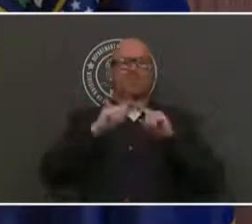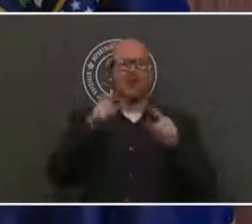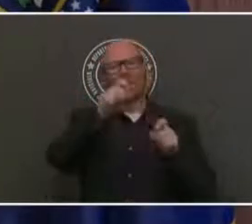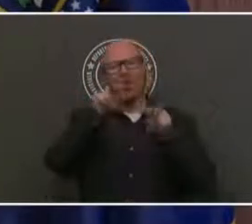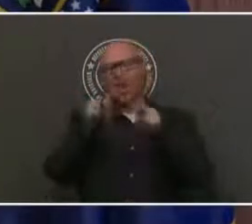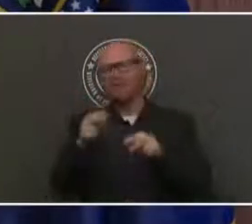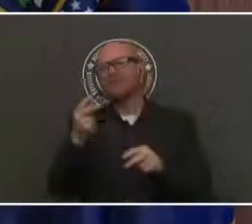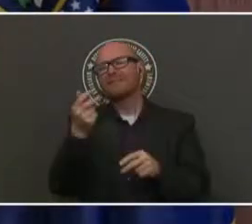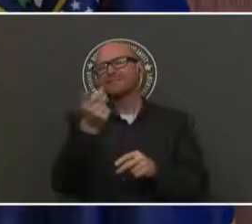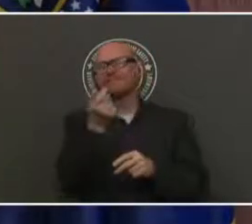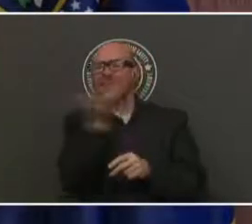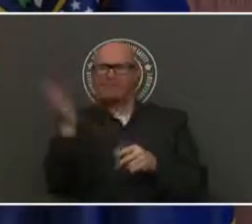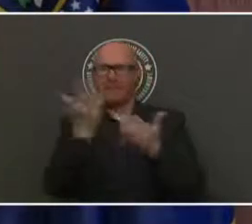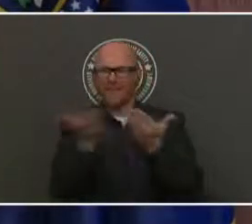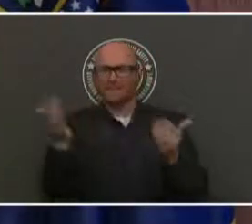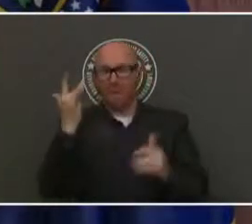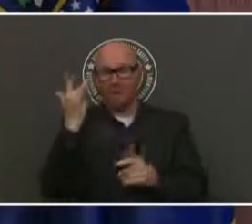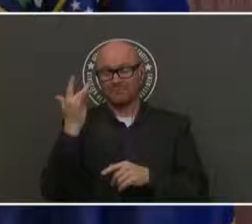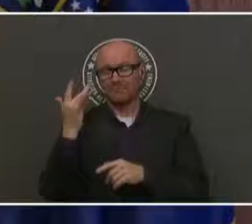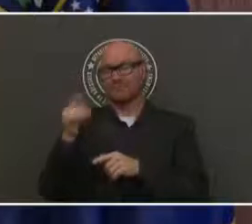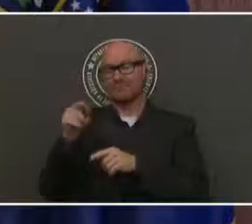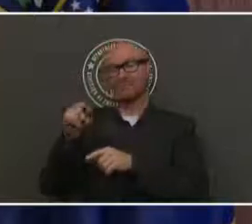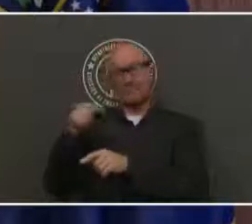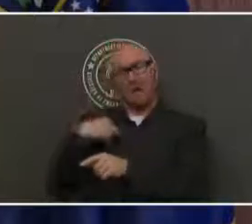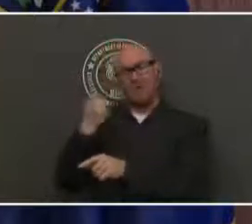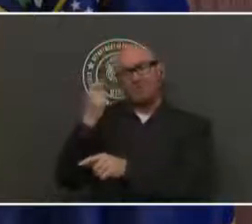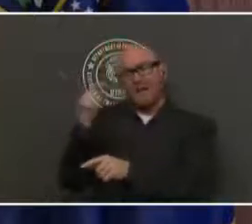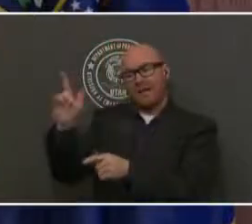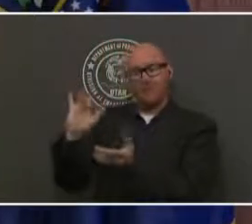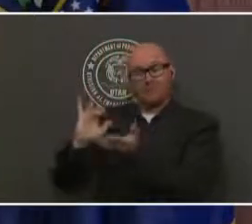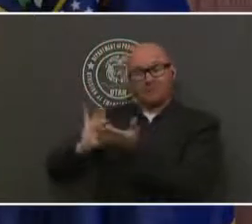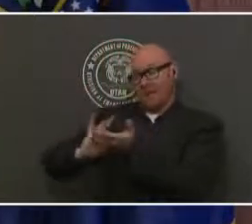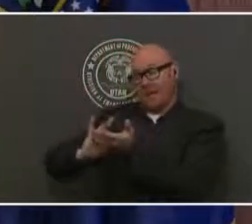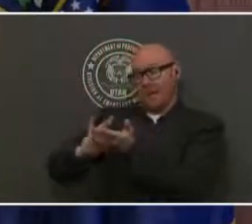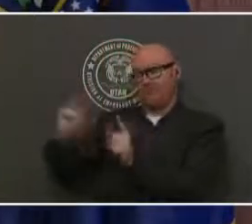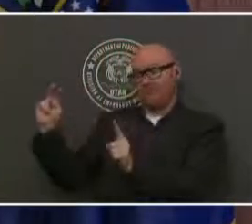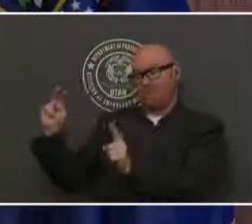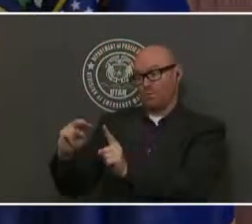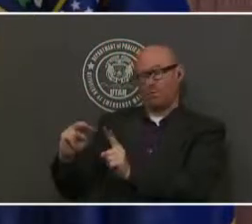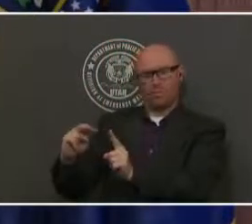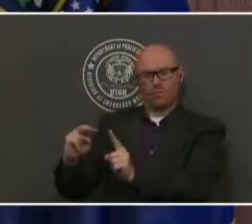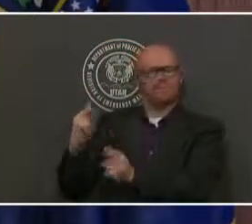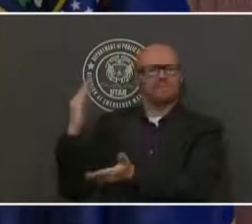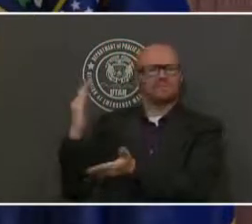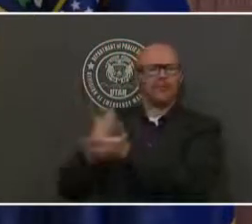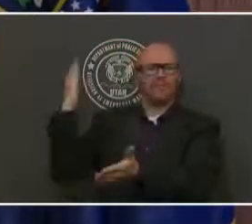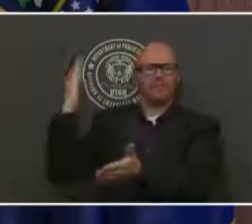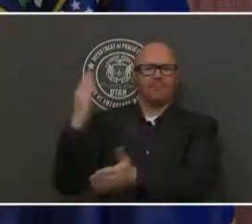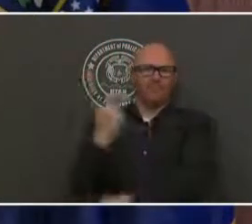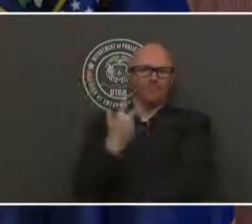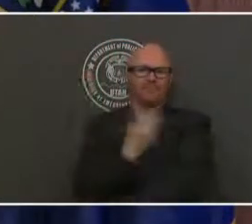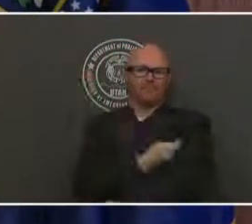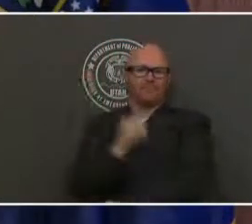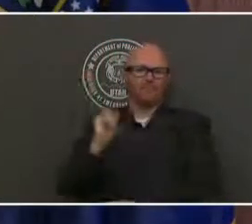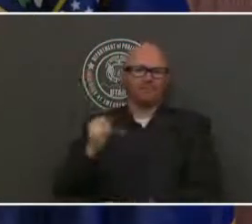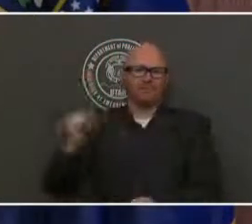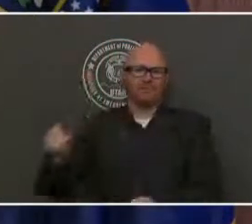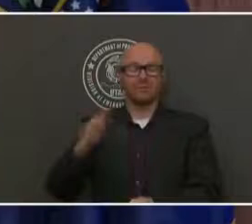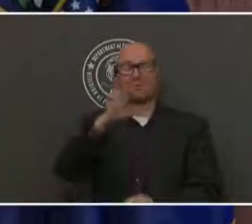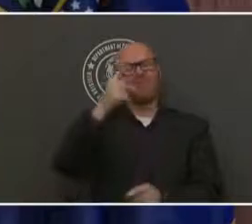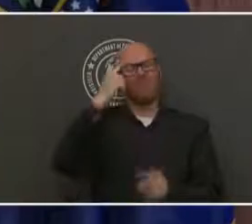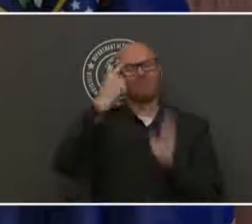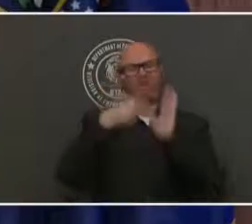Again, I understand why they did it. By the way, we saw the same thing with AstraZeneca in Europe. And if you look at the European